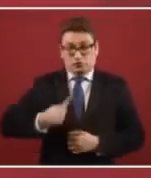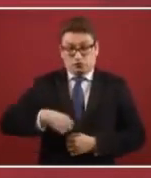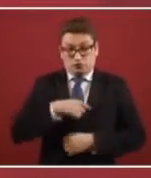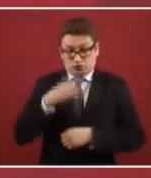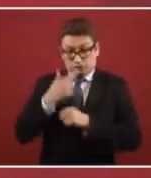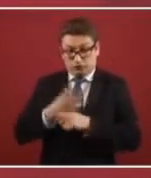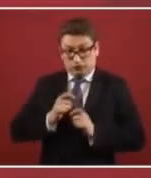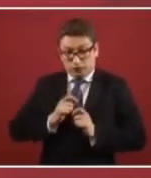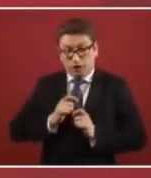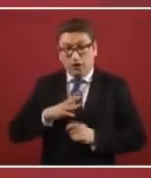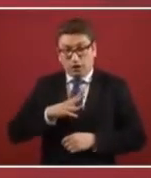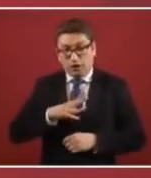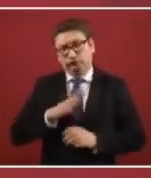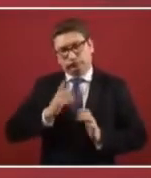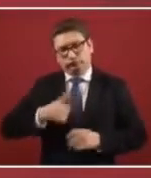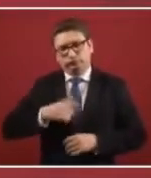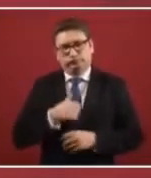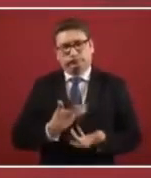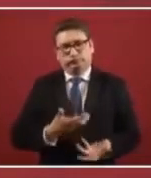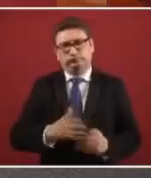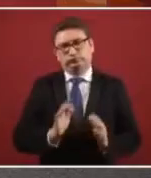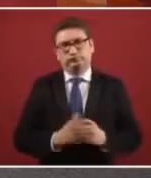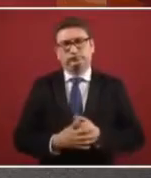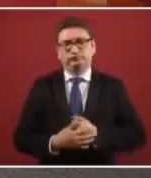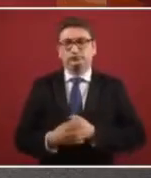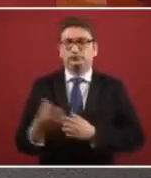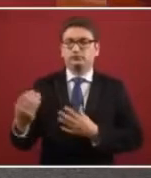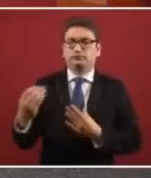to us will assume it yes